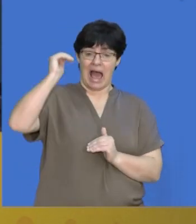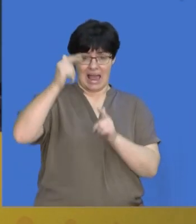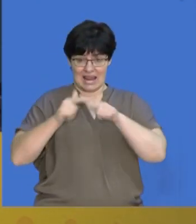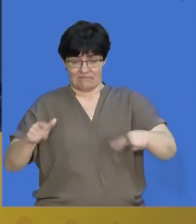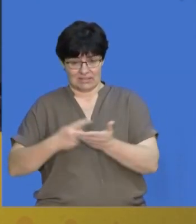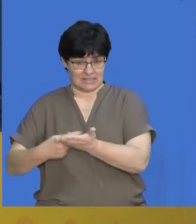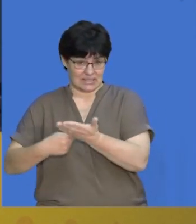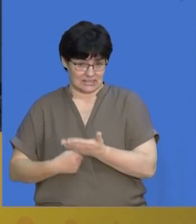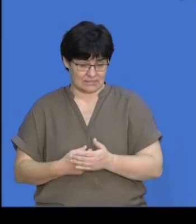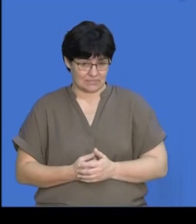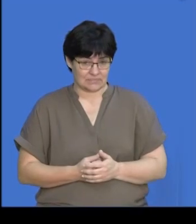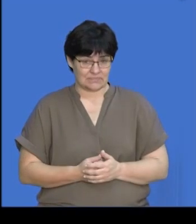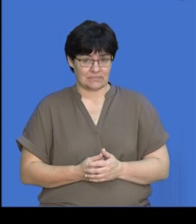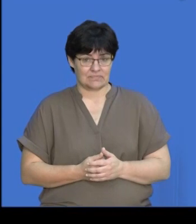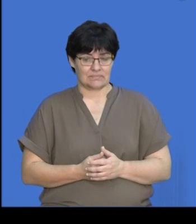level.